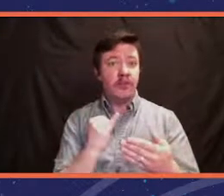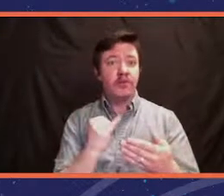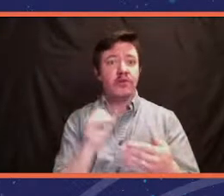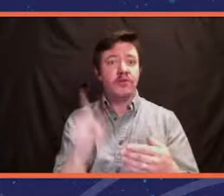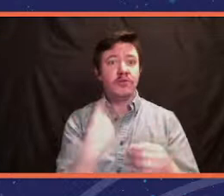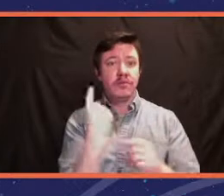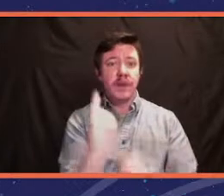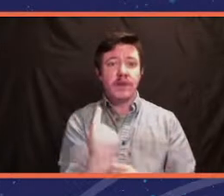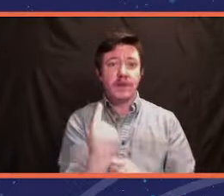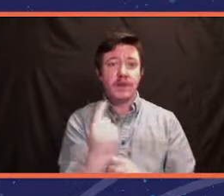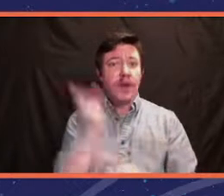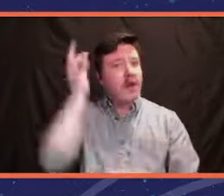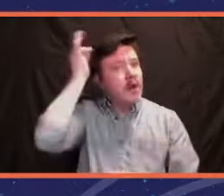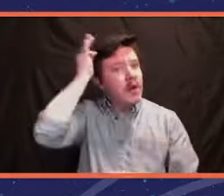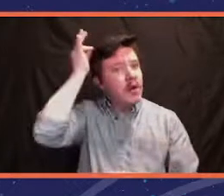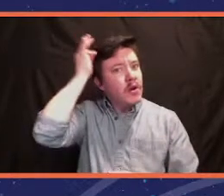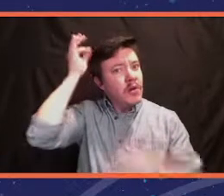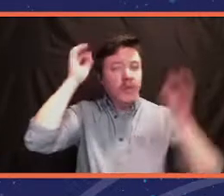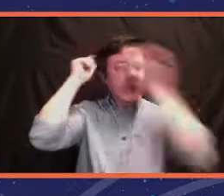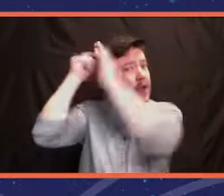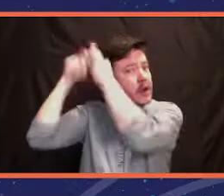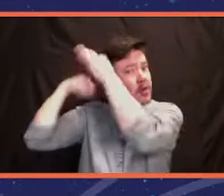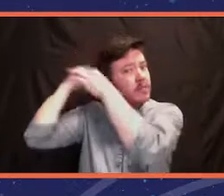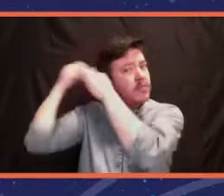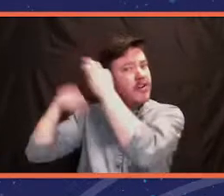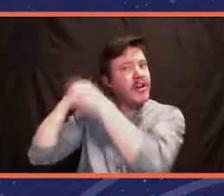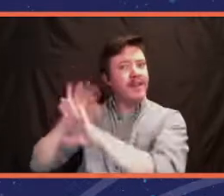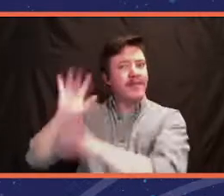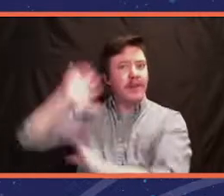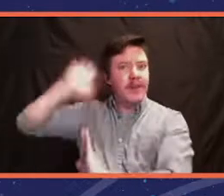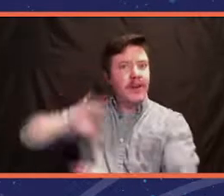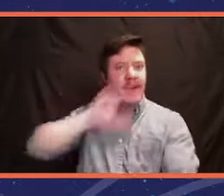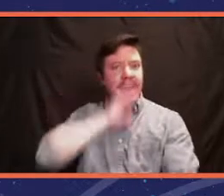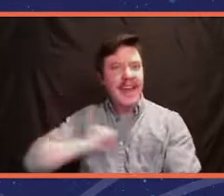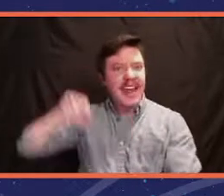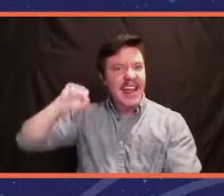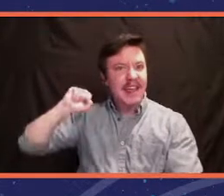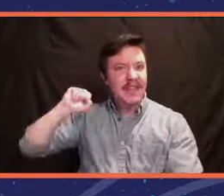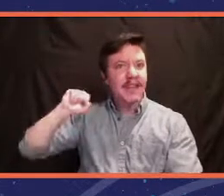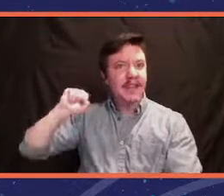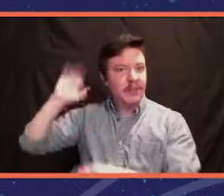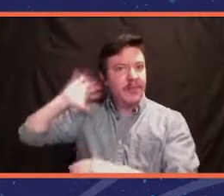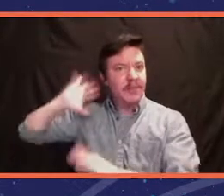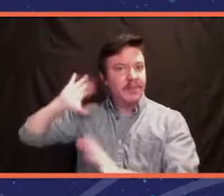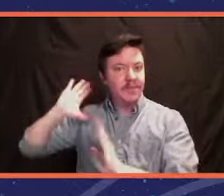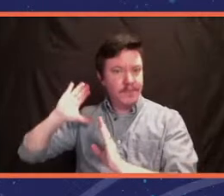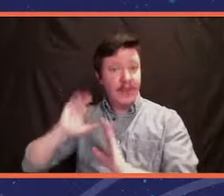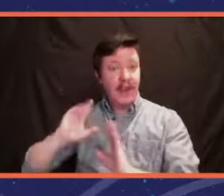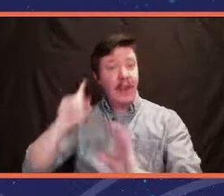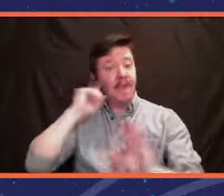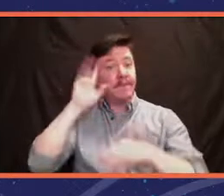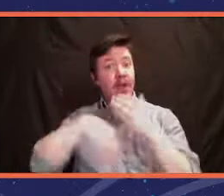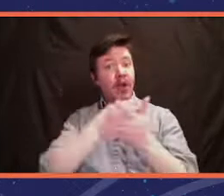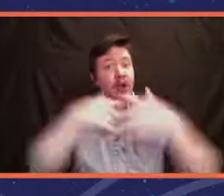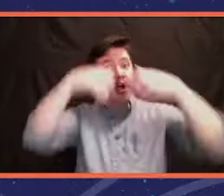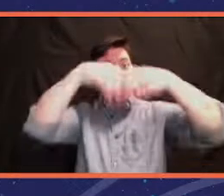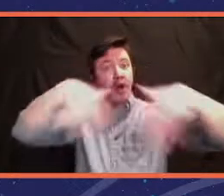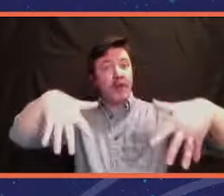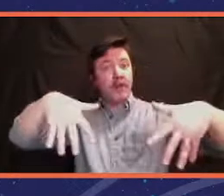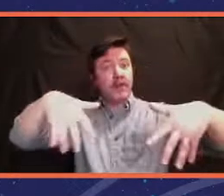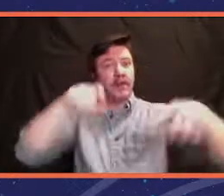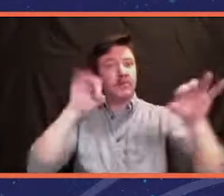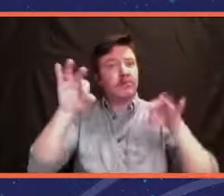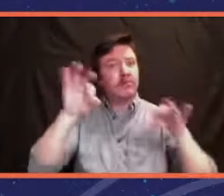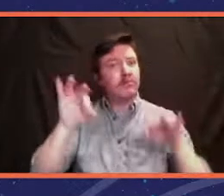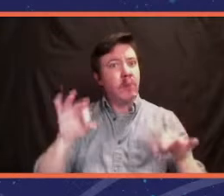hair from their ancestors and from the earth. And because I was just thinking like all the systems described or the imaginary systems we're describing have already been